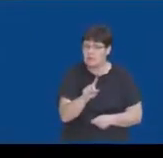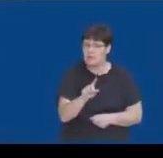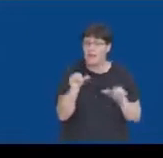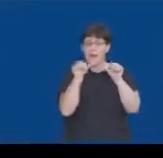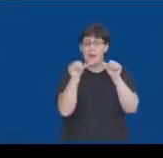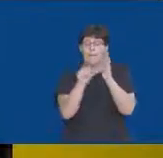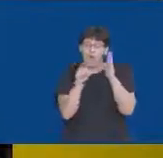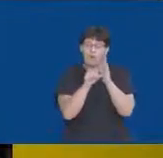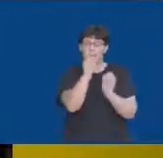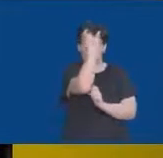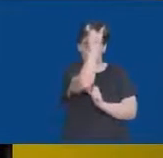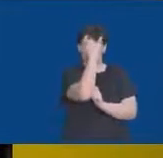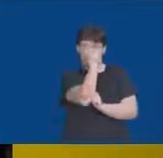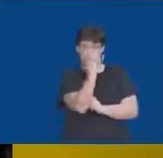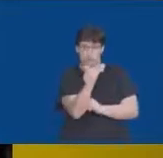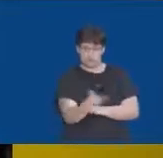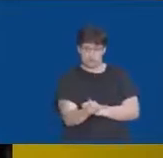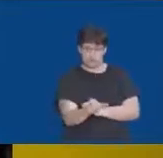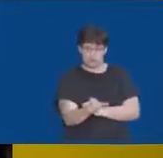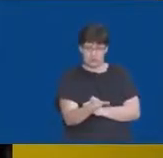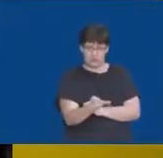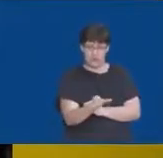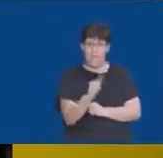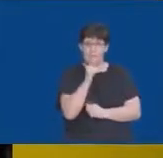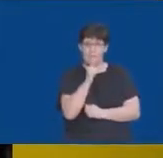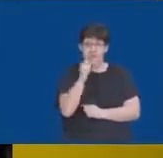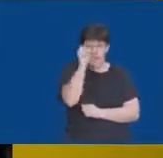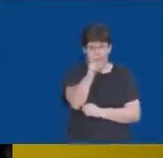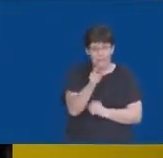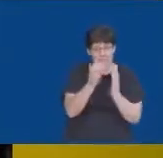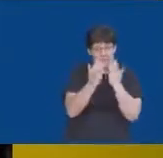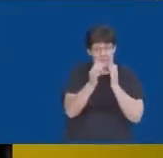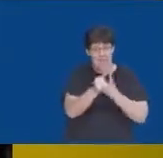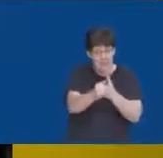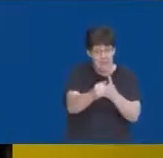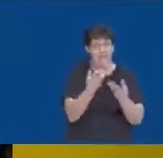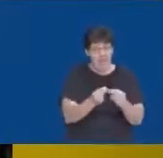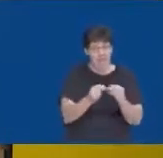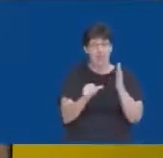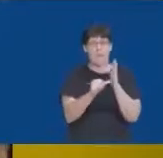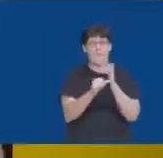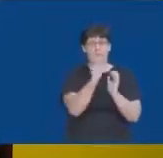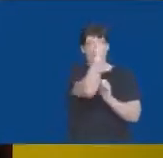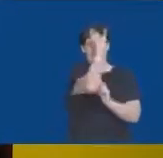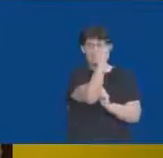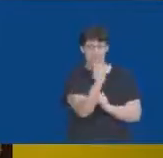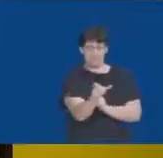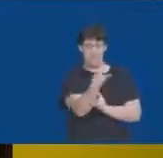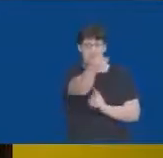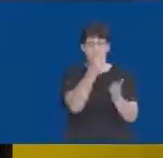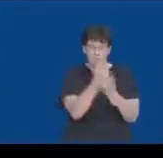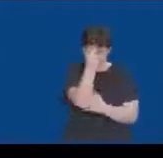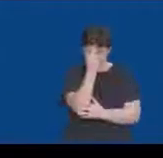important terms. The Mind the Gap study guide has got all the important terms, so make sure that you can actually understand